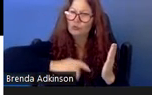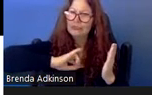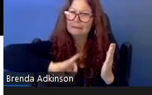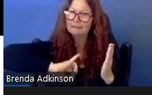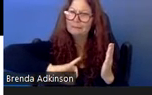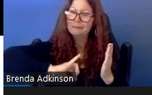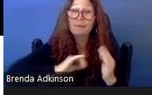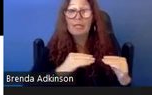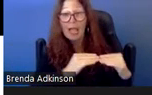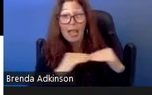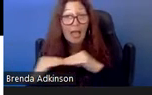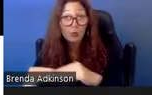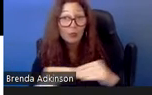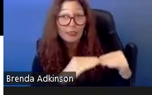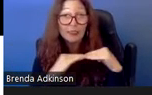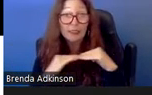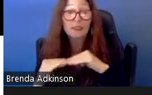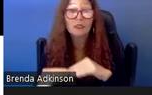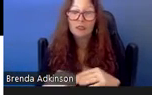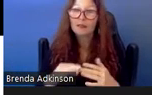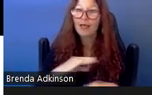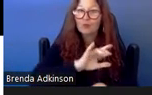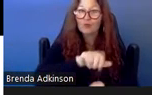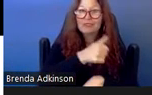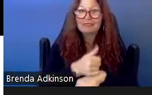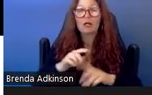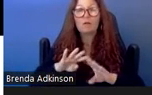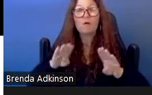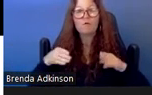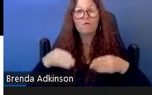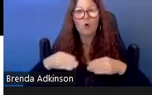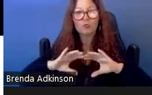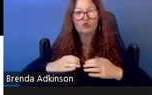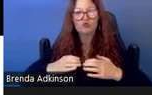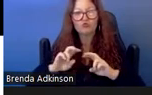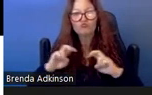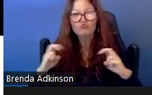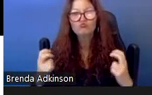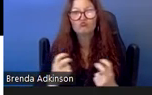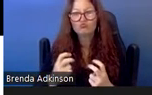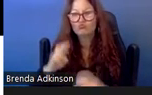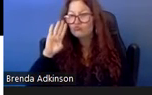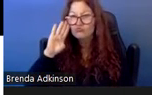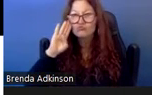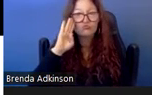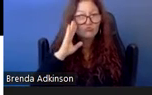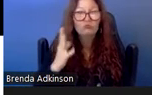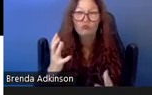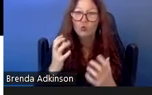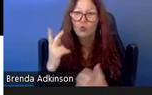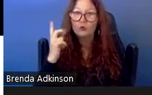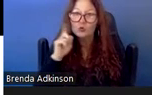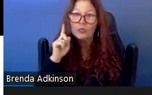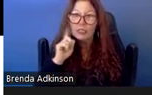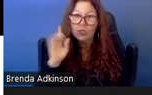and we do conduct focus groups. Specifically, we want to hear what applicants have to say. So